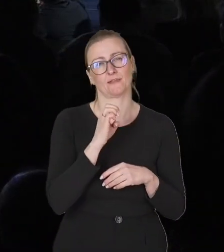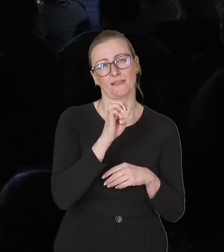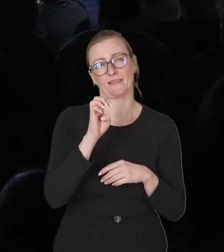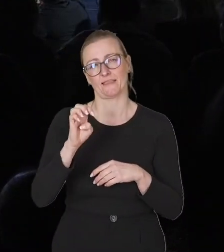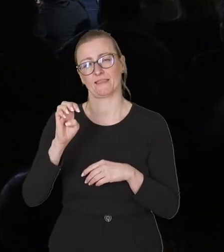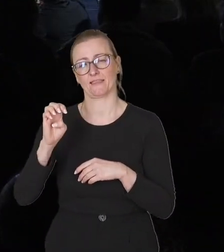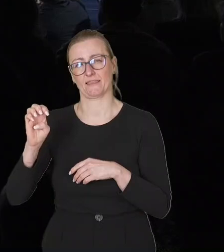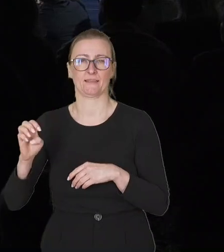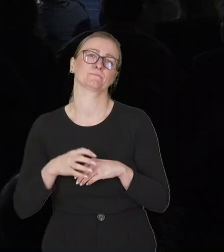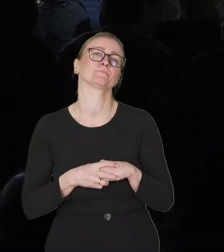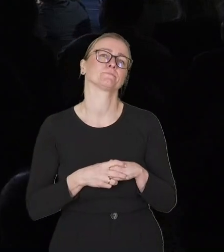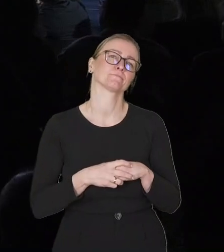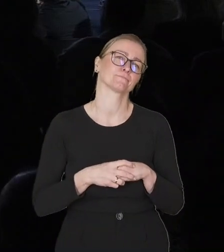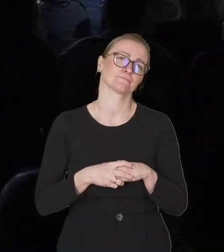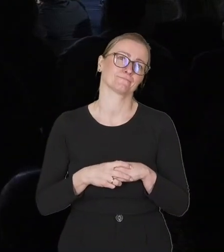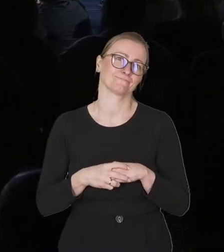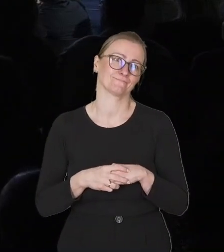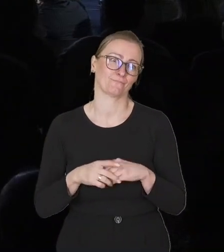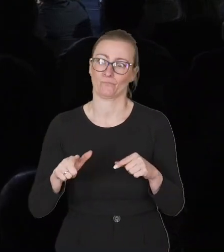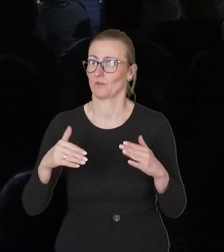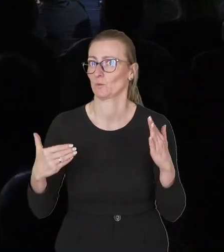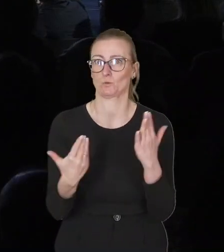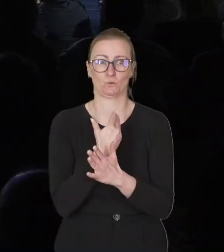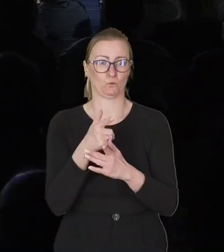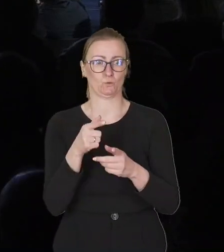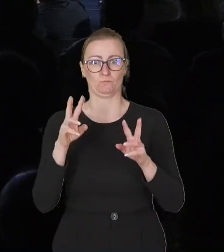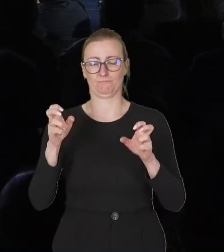that we are coming to an end. I hope that everybody in the room were